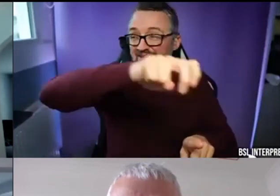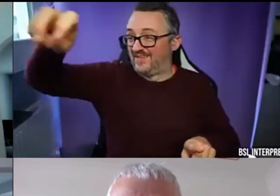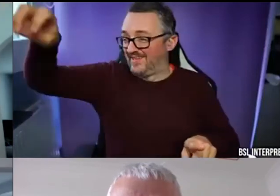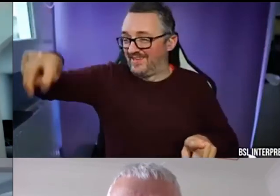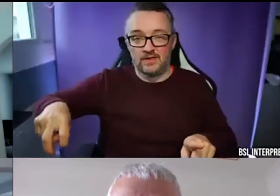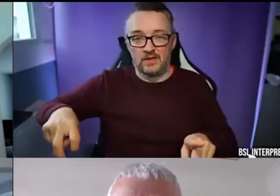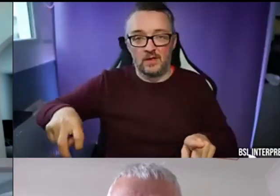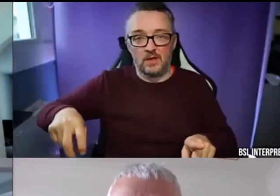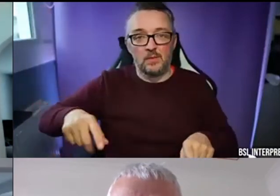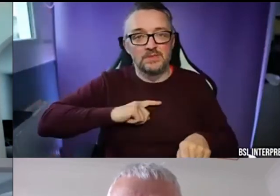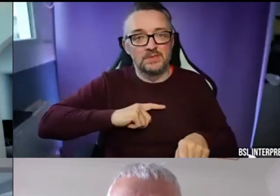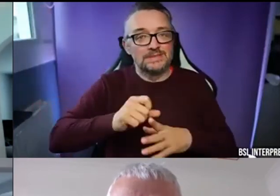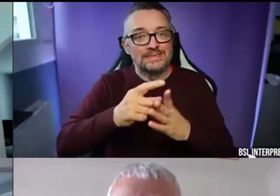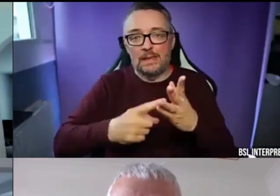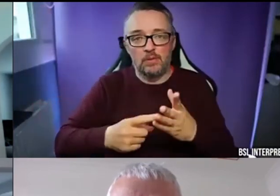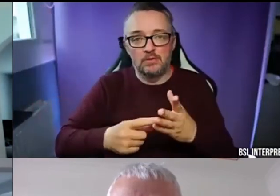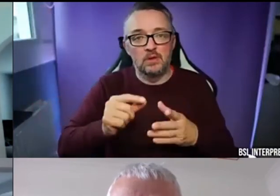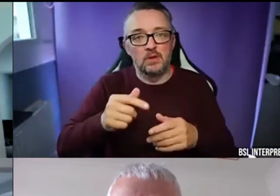their disability.